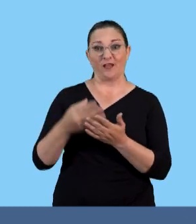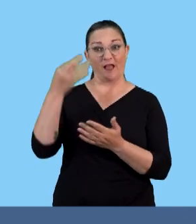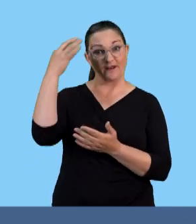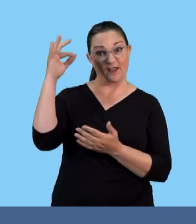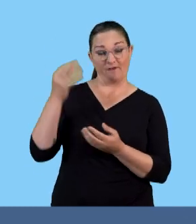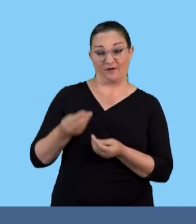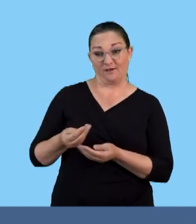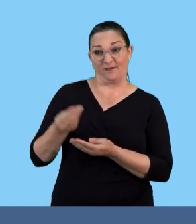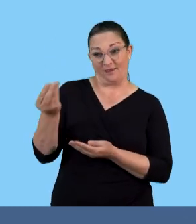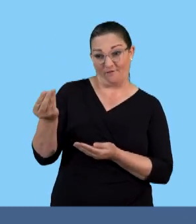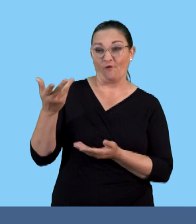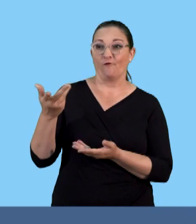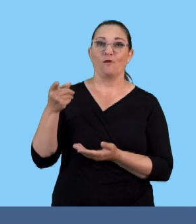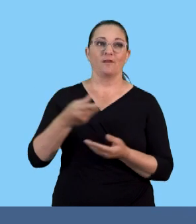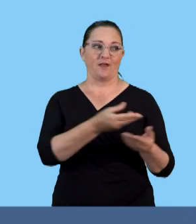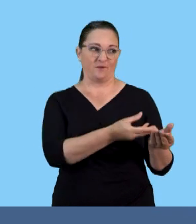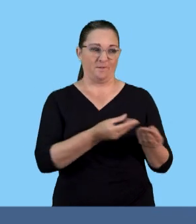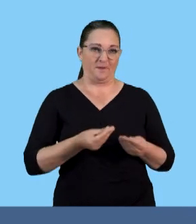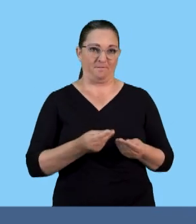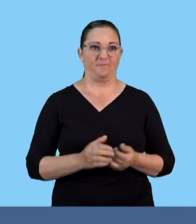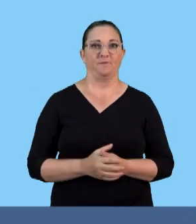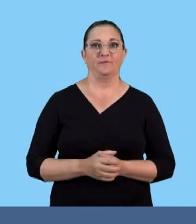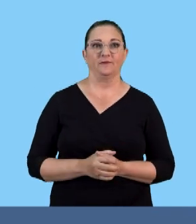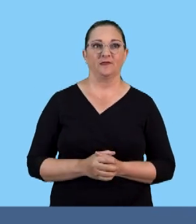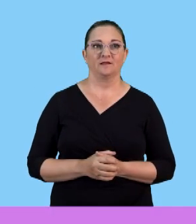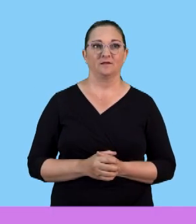government with a source of funding?